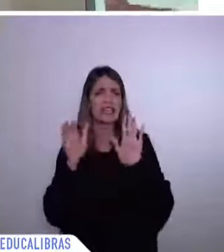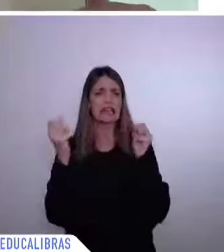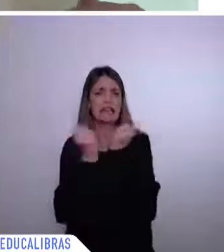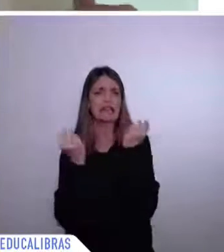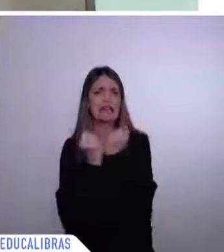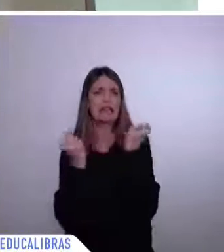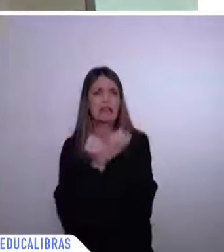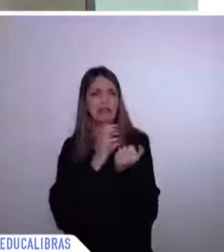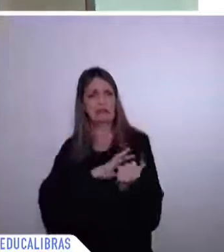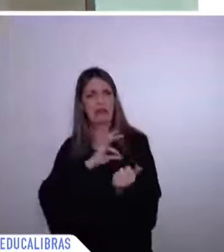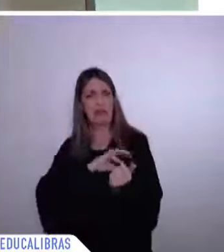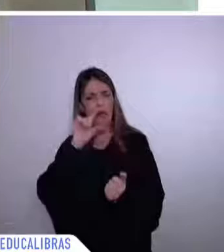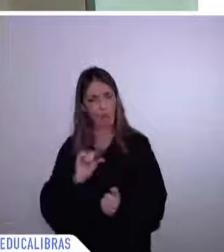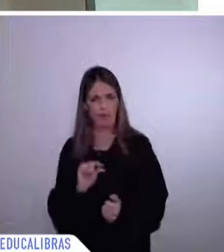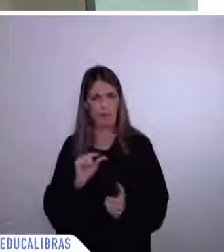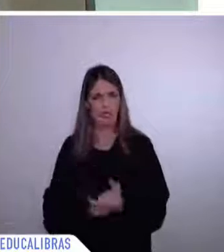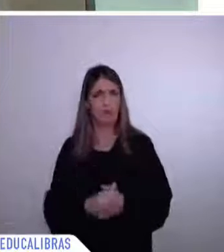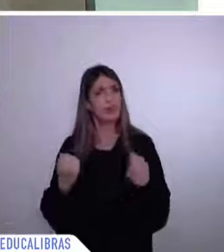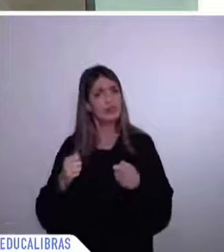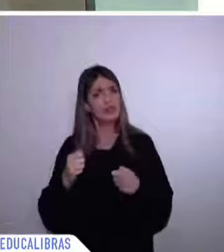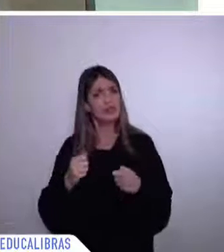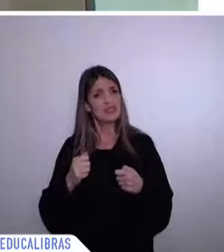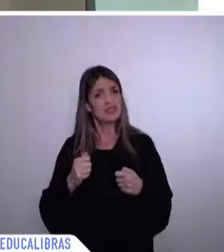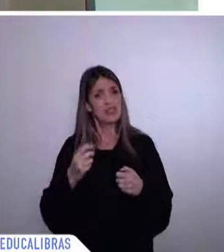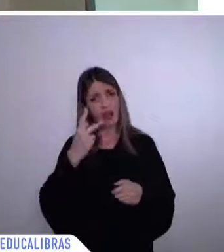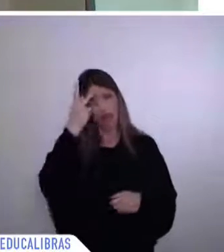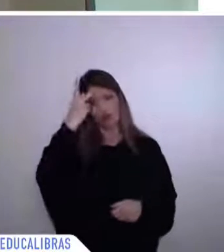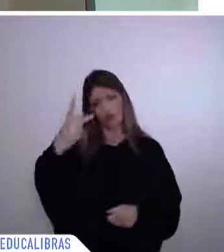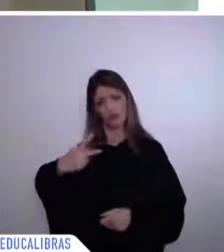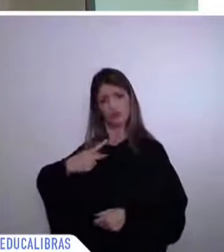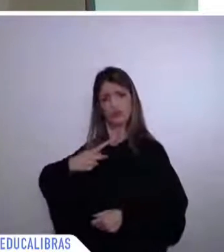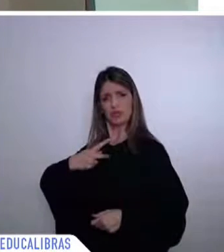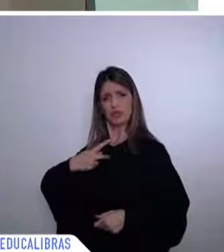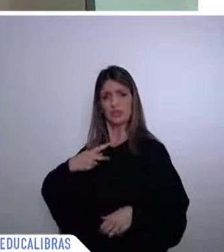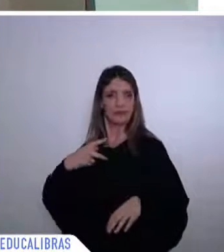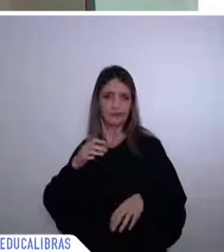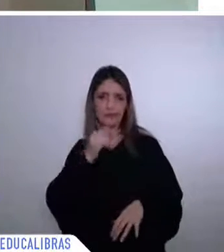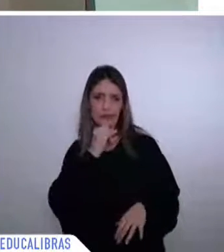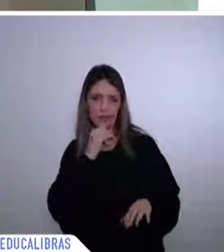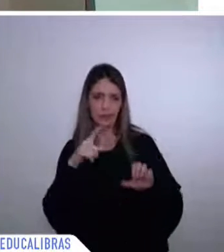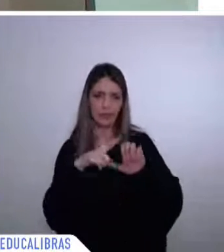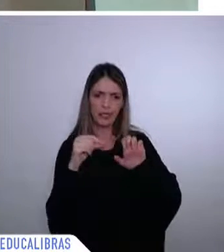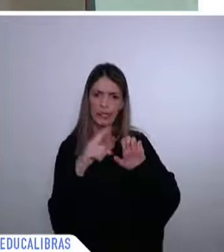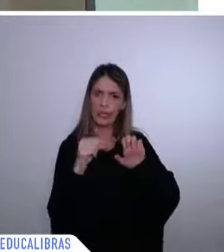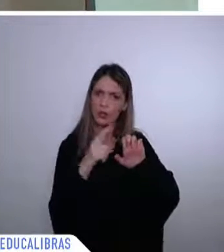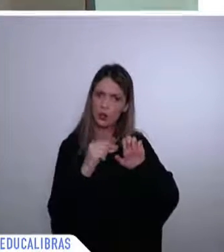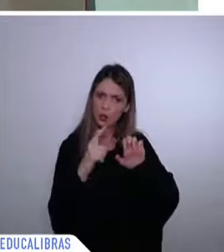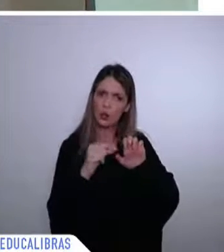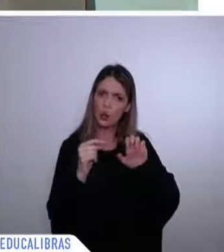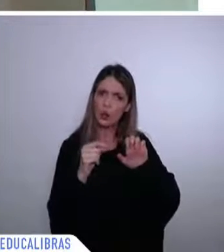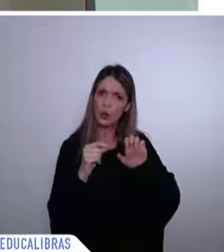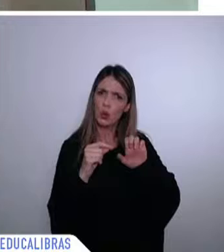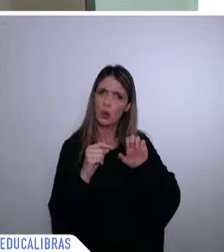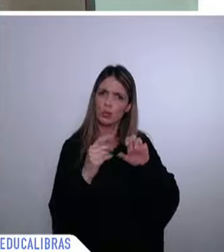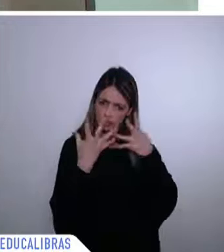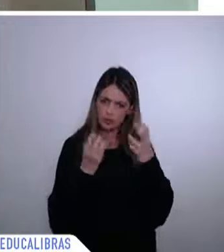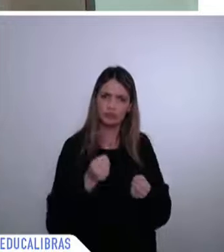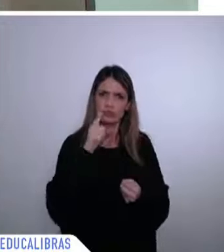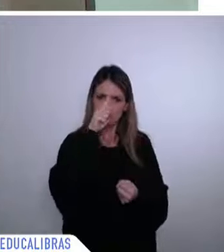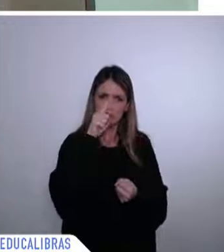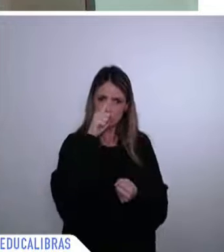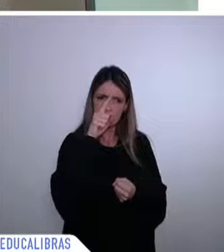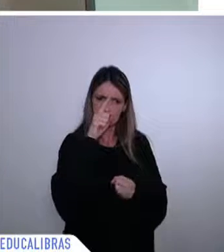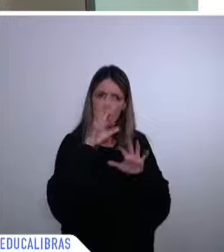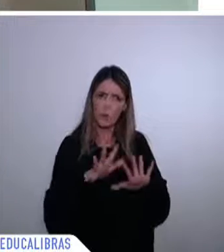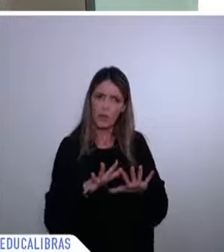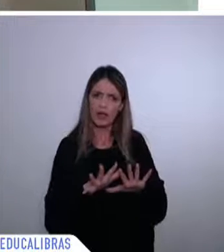that minimum wages, but the person has to have the autonomy to be an entrepreneur, to